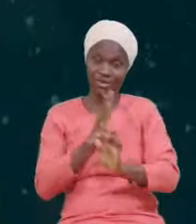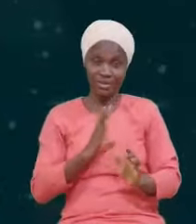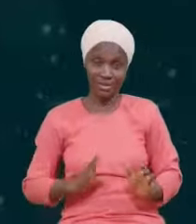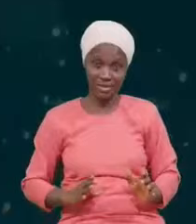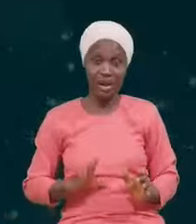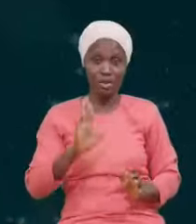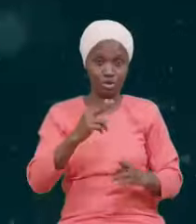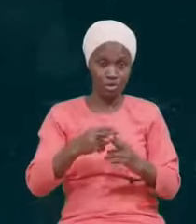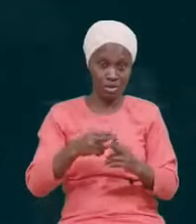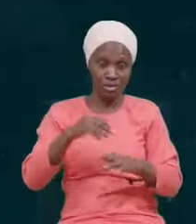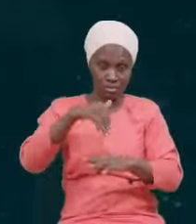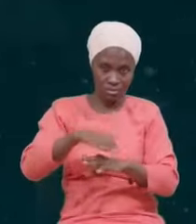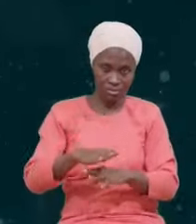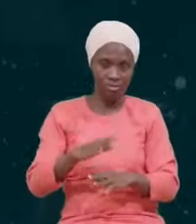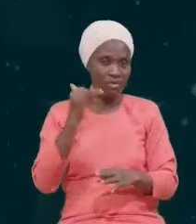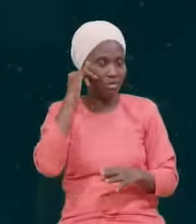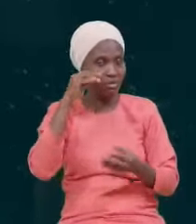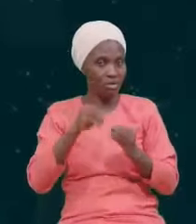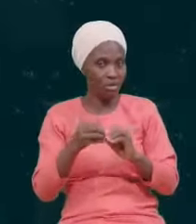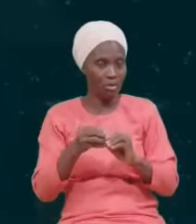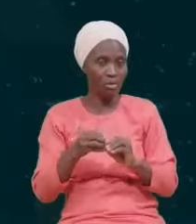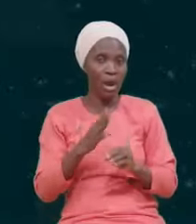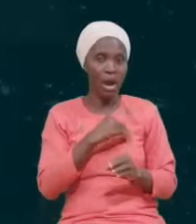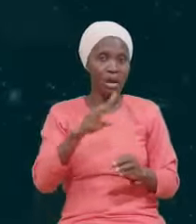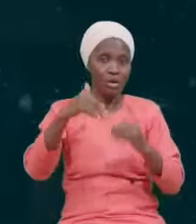number, and your